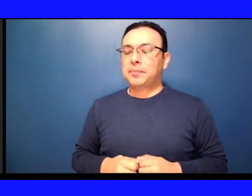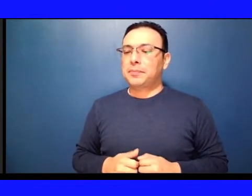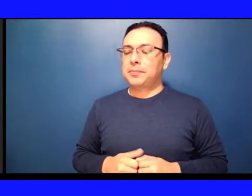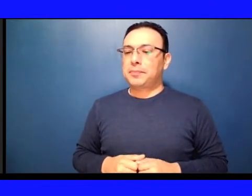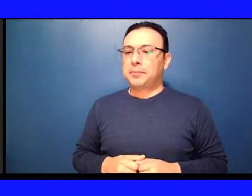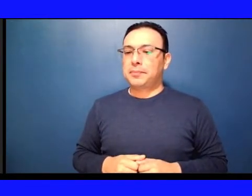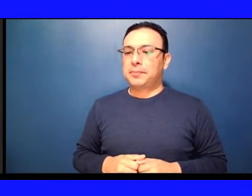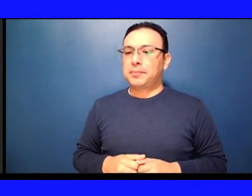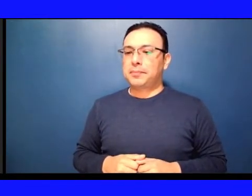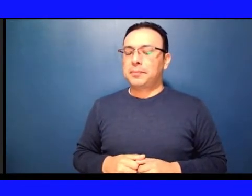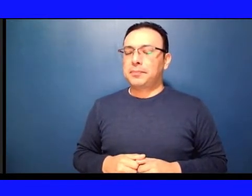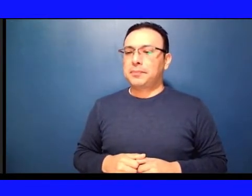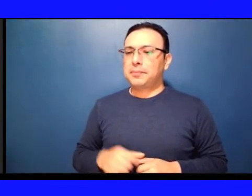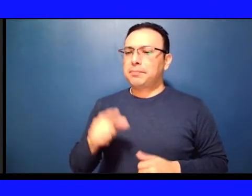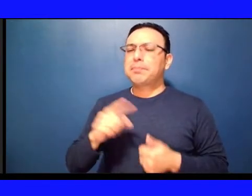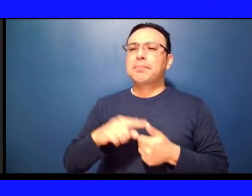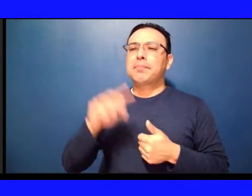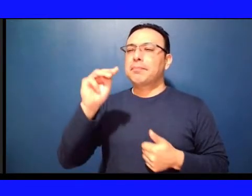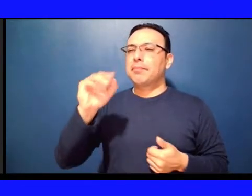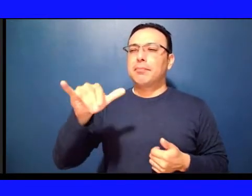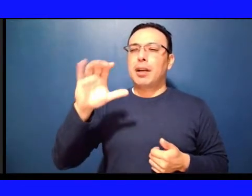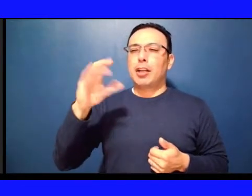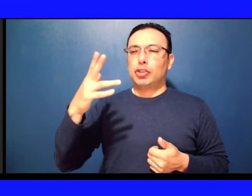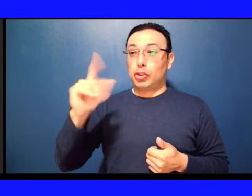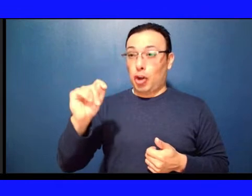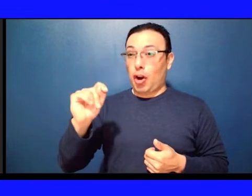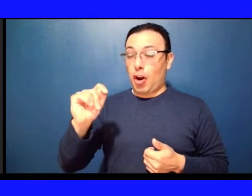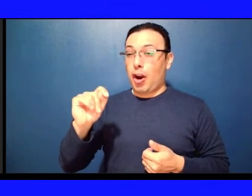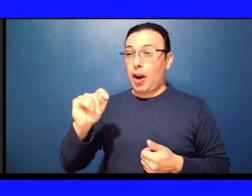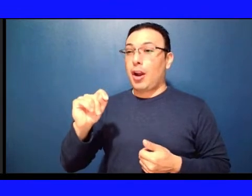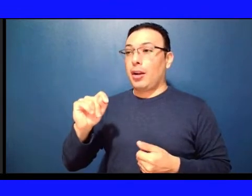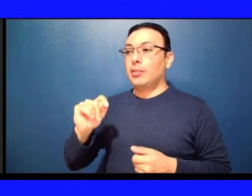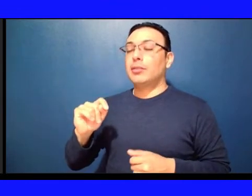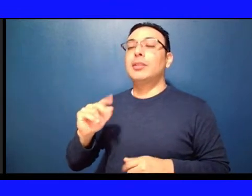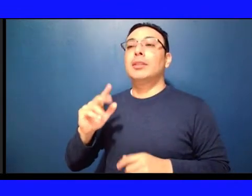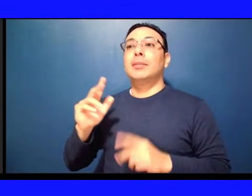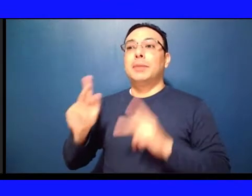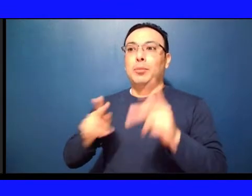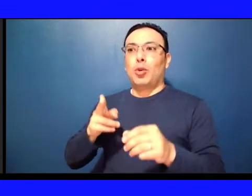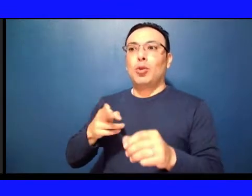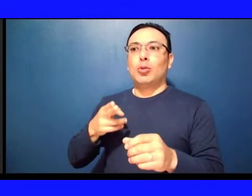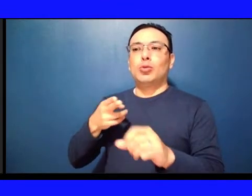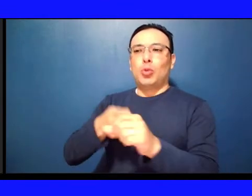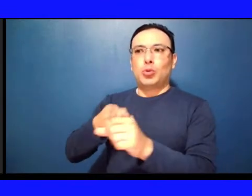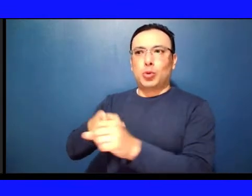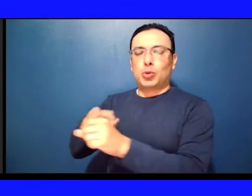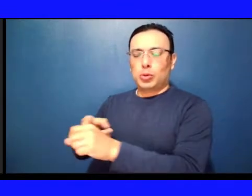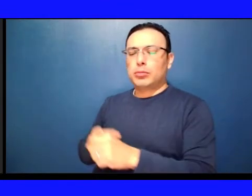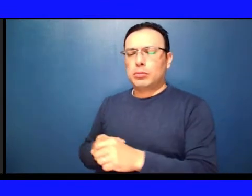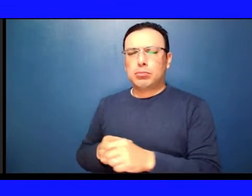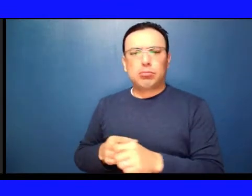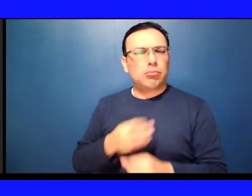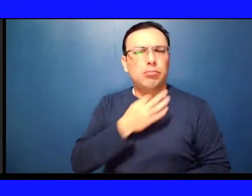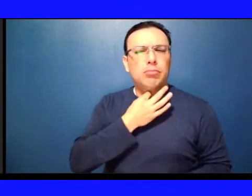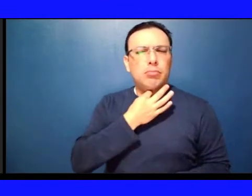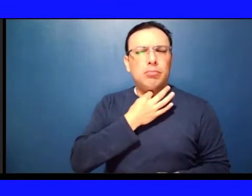yes. The last time I looked at the data, interestingly, which is I was very pleasantly surprised